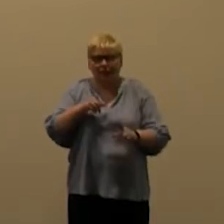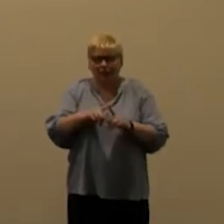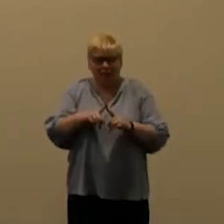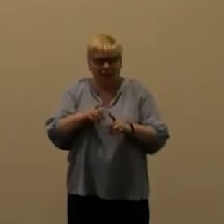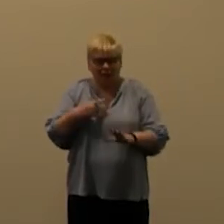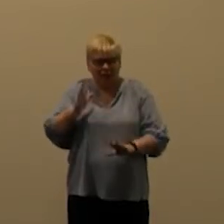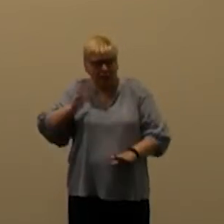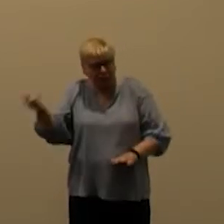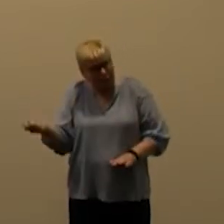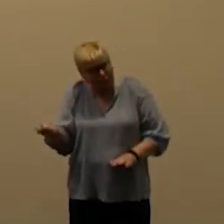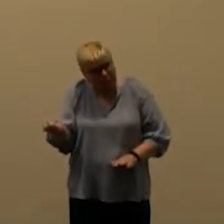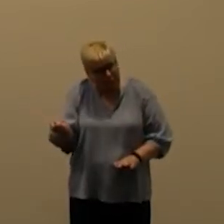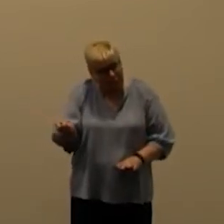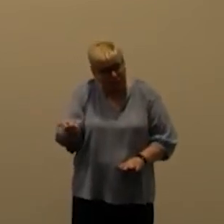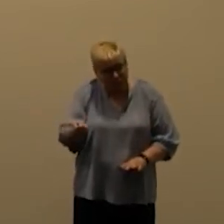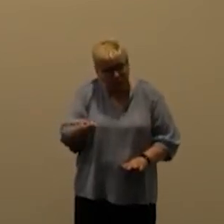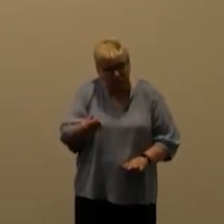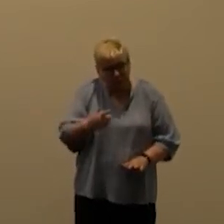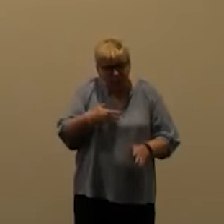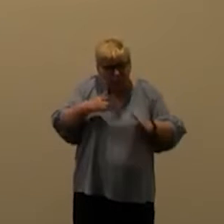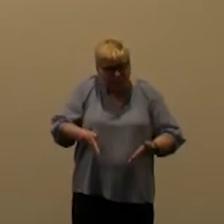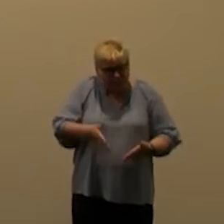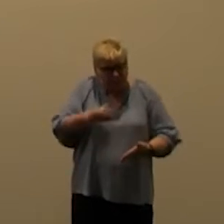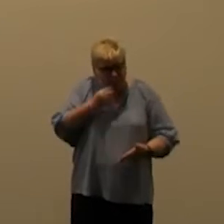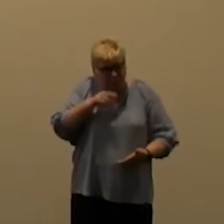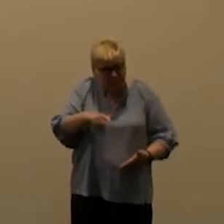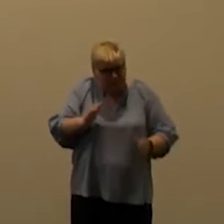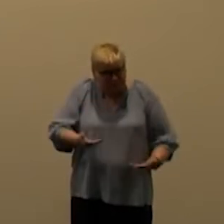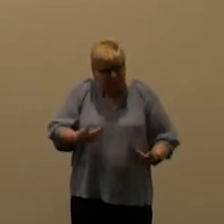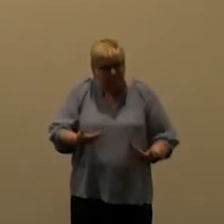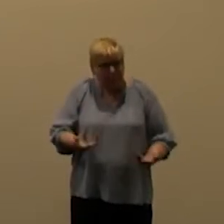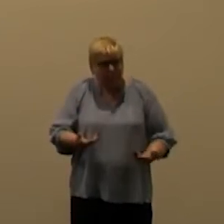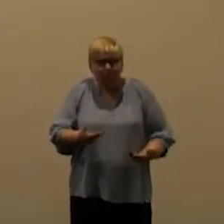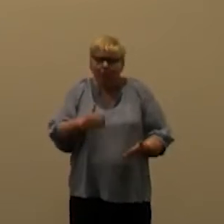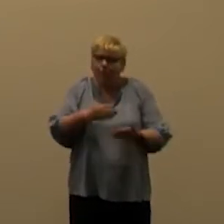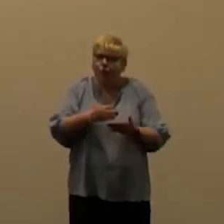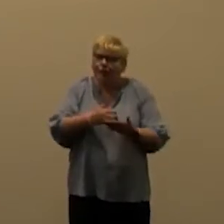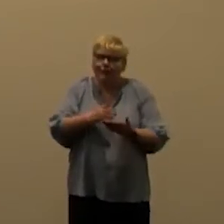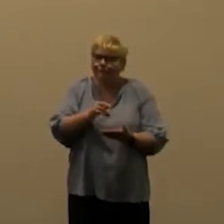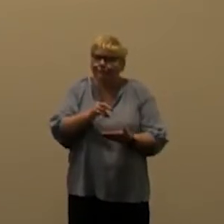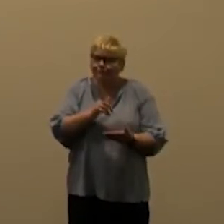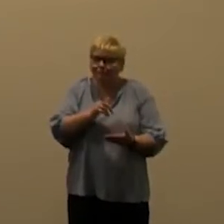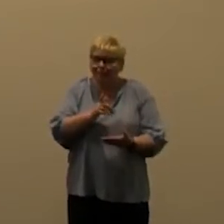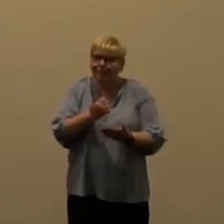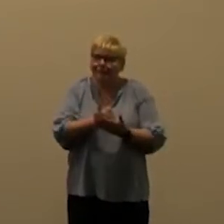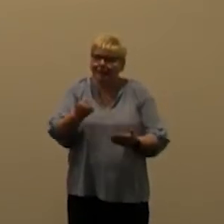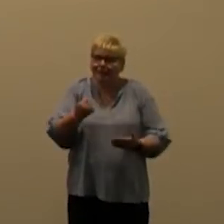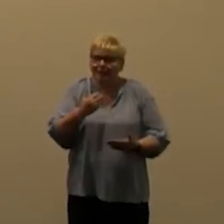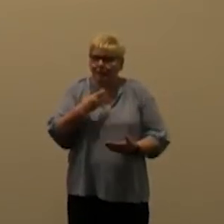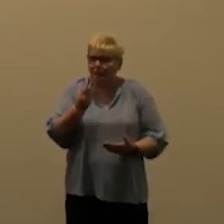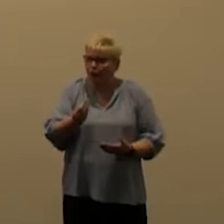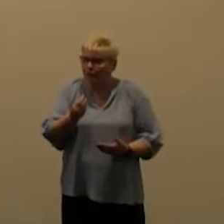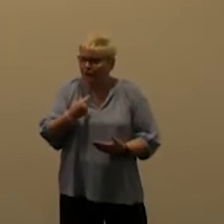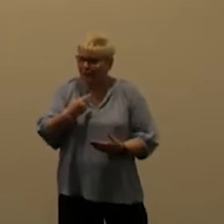to the vet. Do I have to use this? And actually what's been fantastic is we've got Yammer in